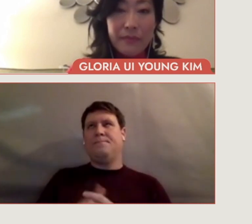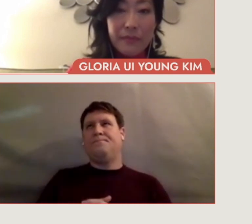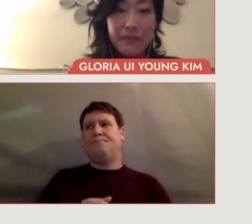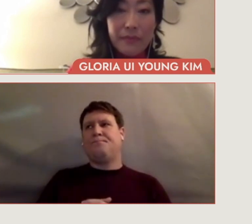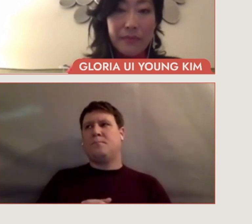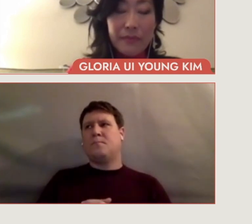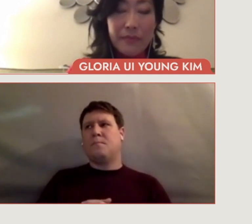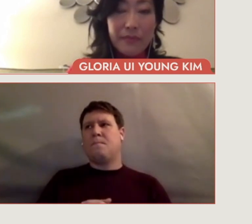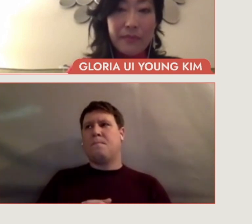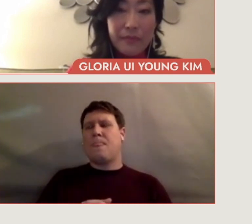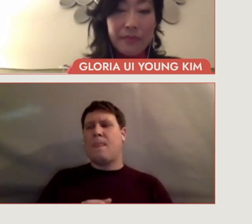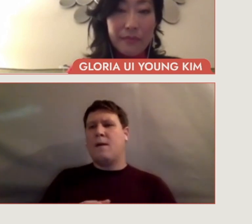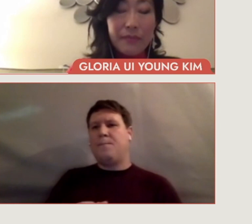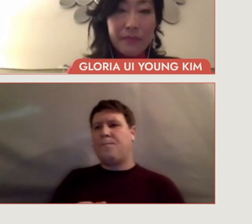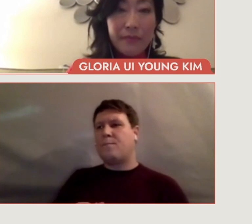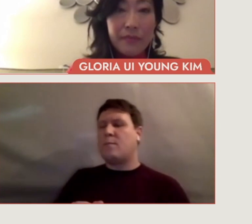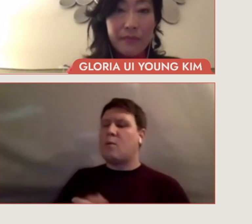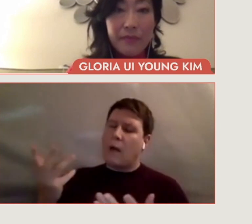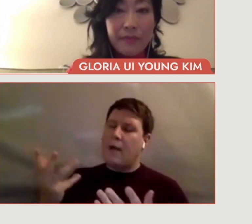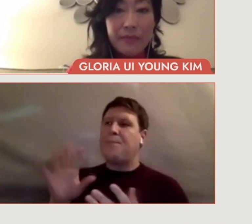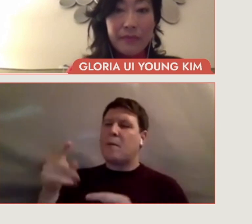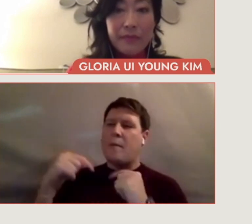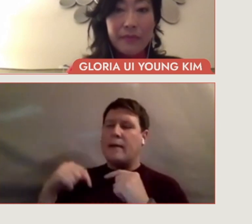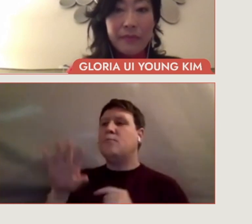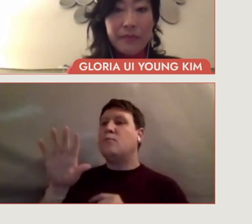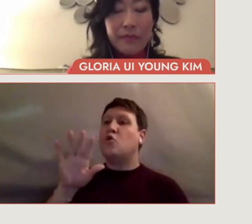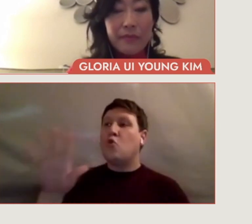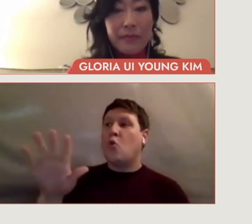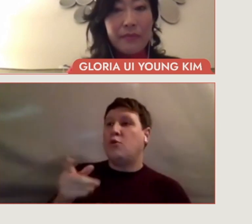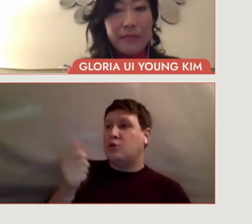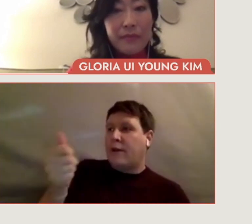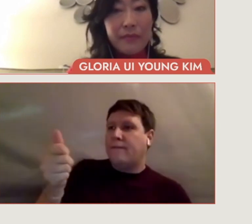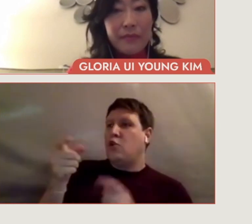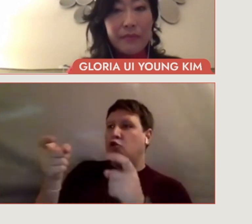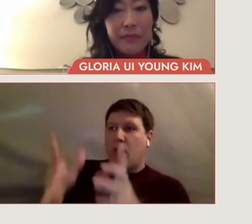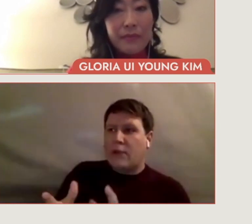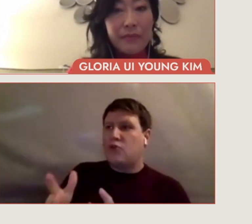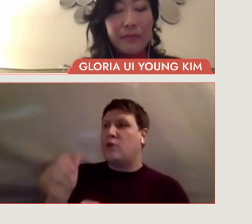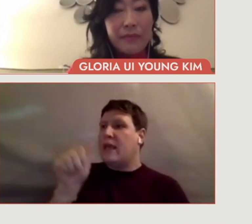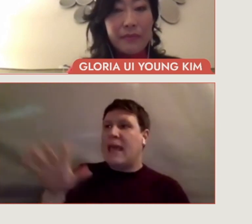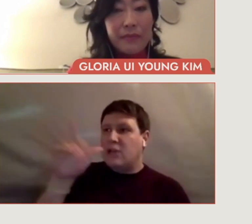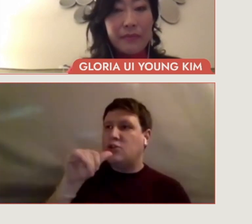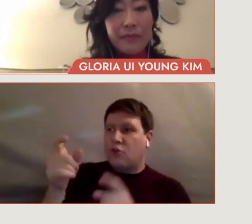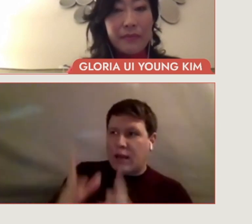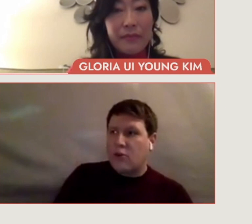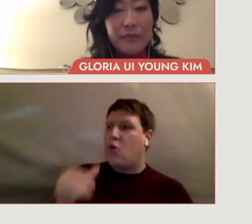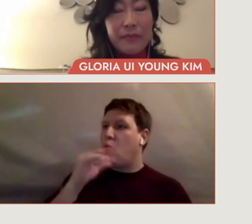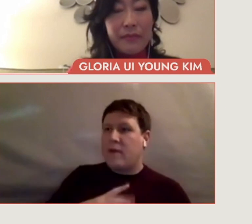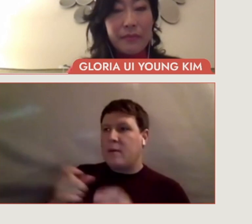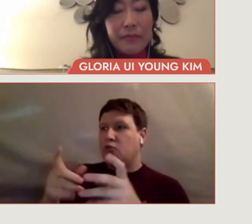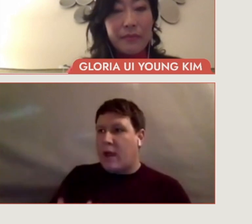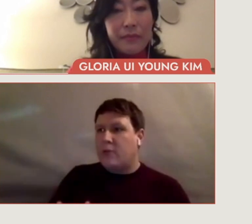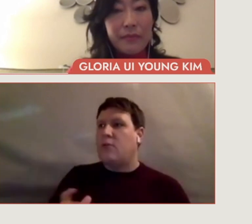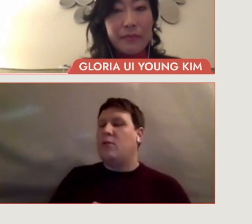especially as a woman director, writer, director, Asian Canadian woman director, you know, how are you